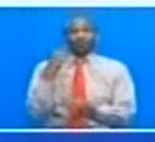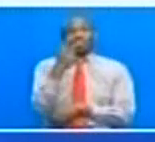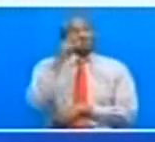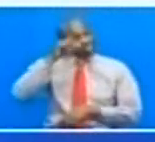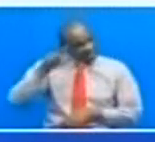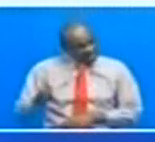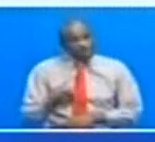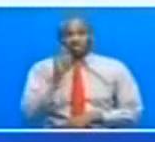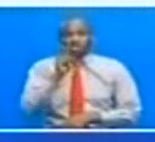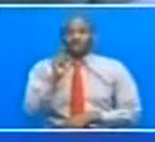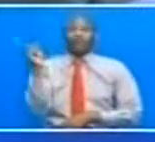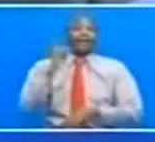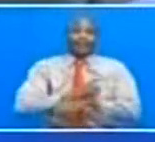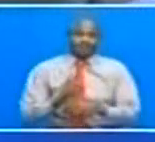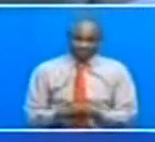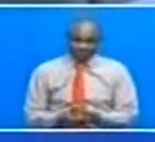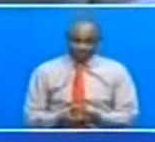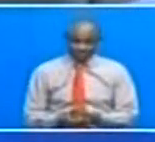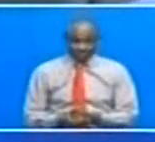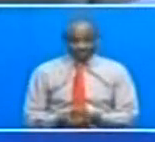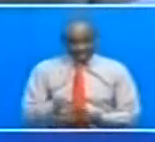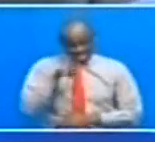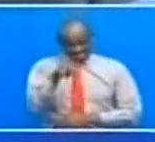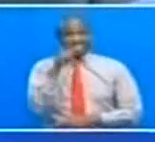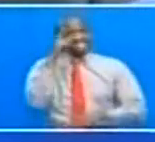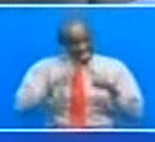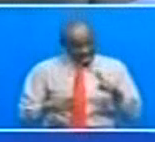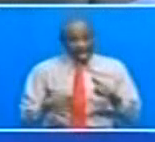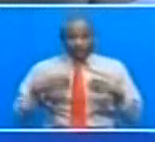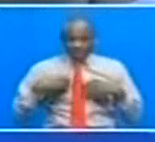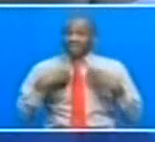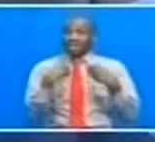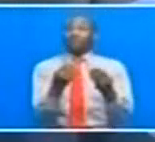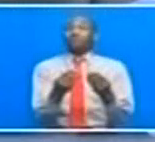12,000 chicken a day. This financial year, we are giving out